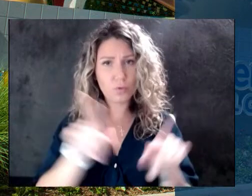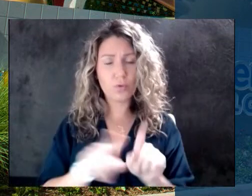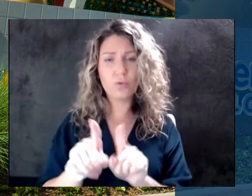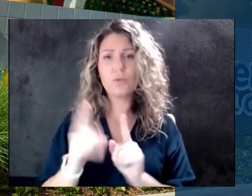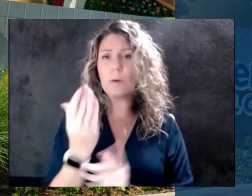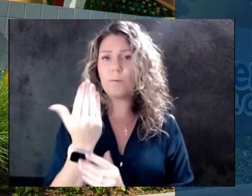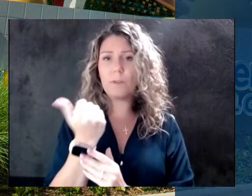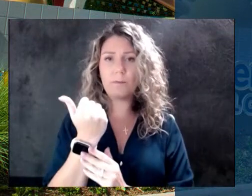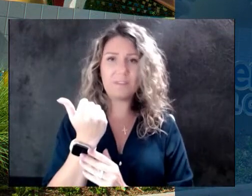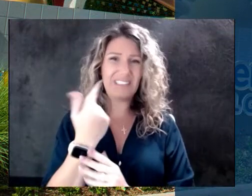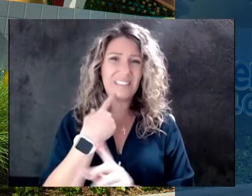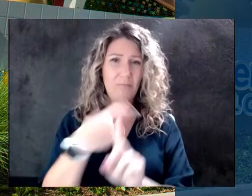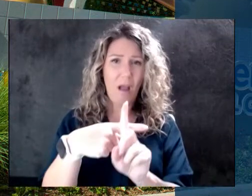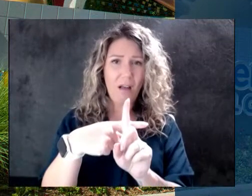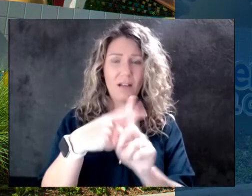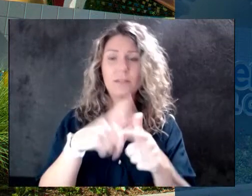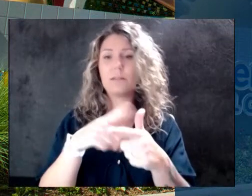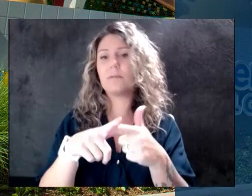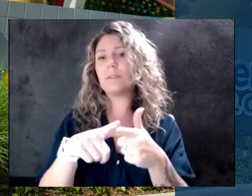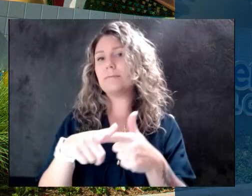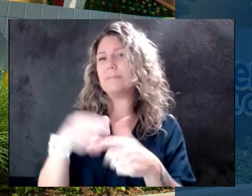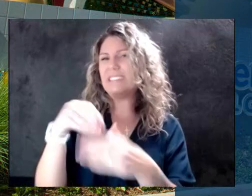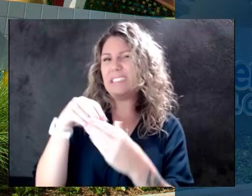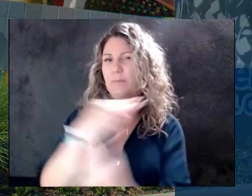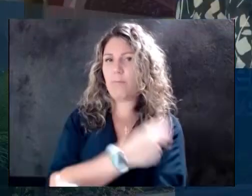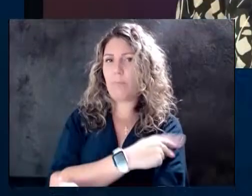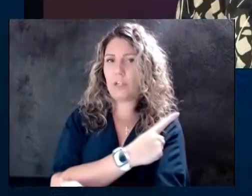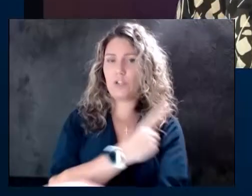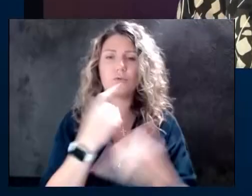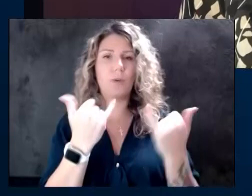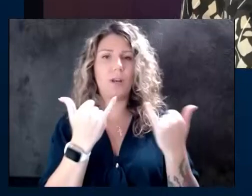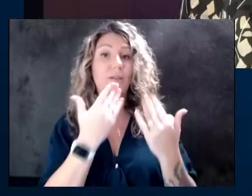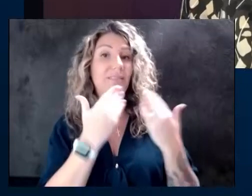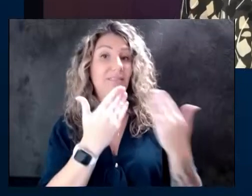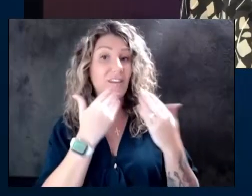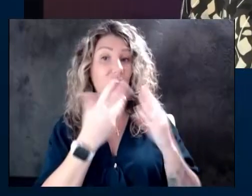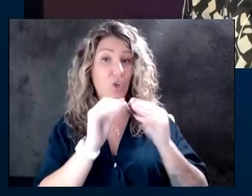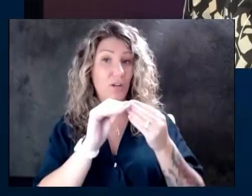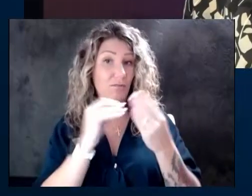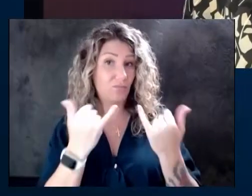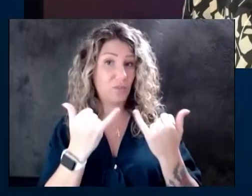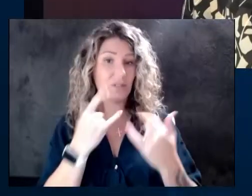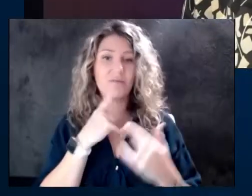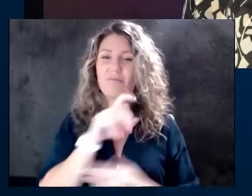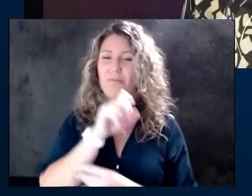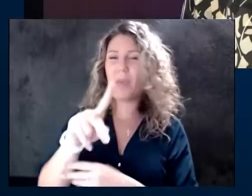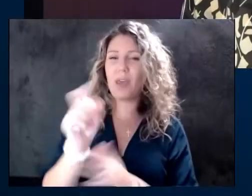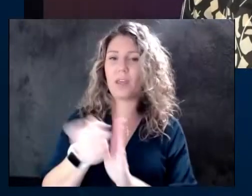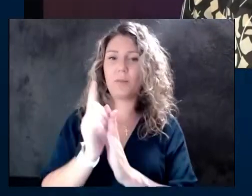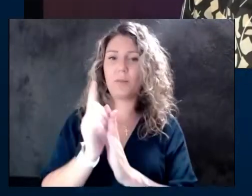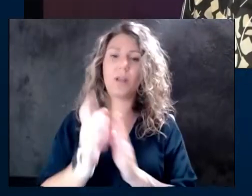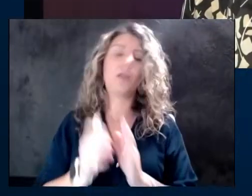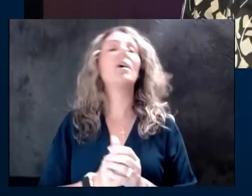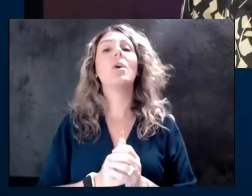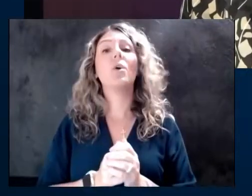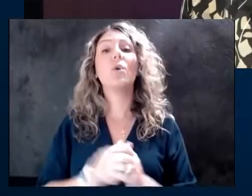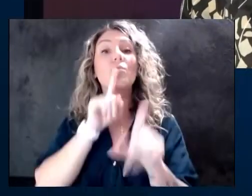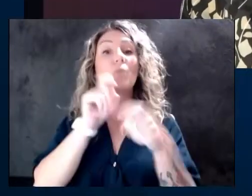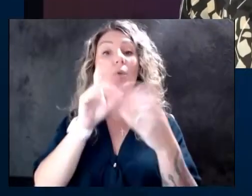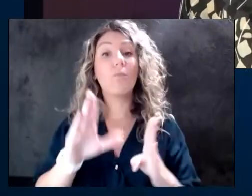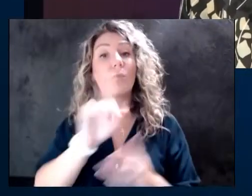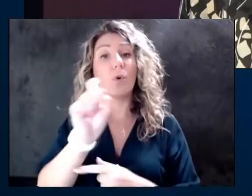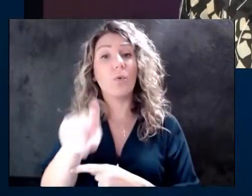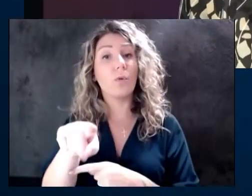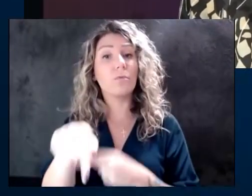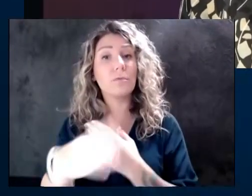and inpatients at this point in time. Thank you for the numbers today. Yeah. We'll get back with you here in just a minute. We got some reporter questions on the line.